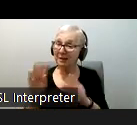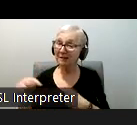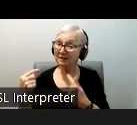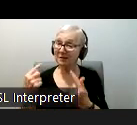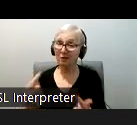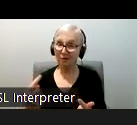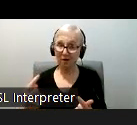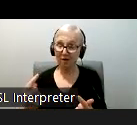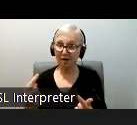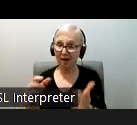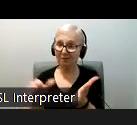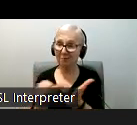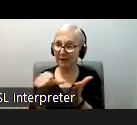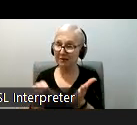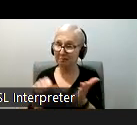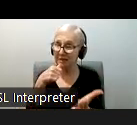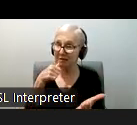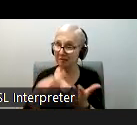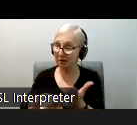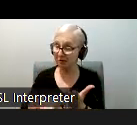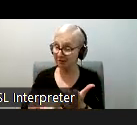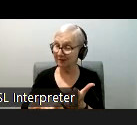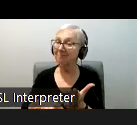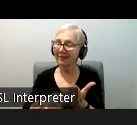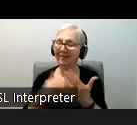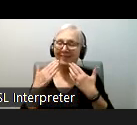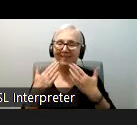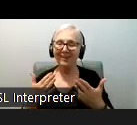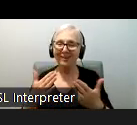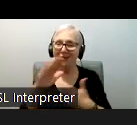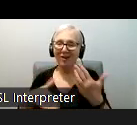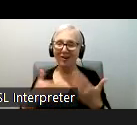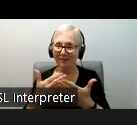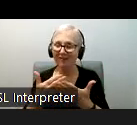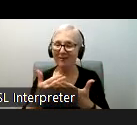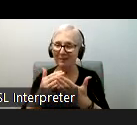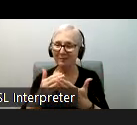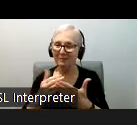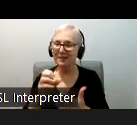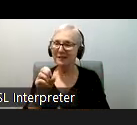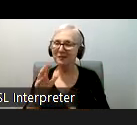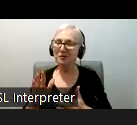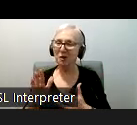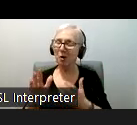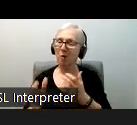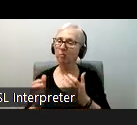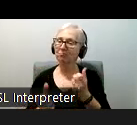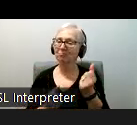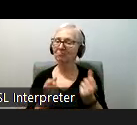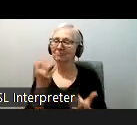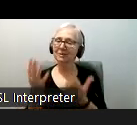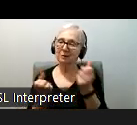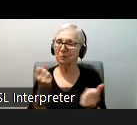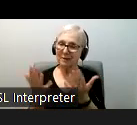I have pages and pages of notes. So thank you all for being so expressive. I also want